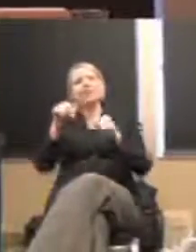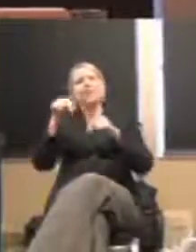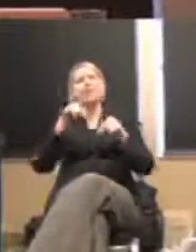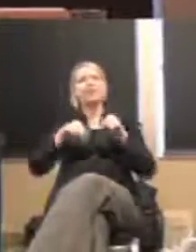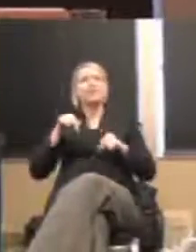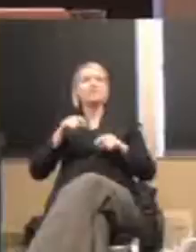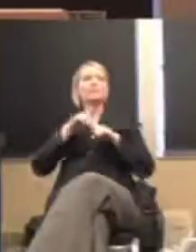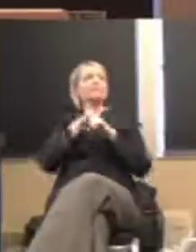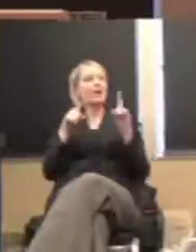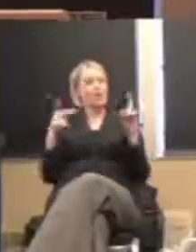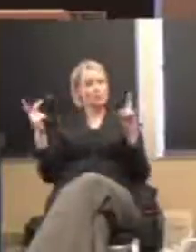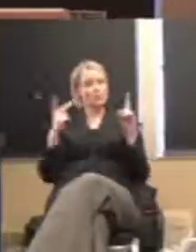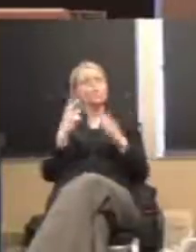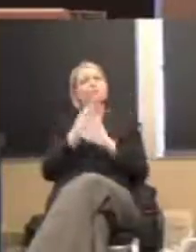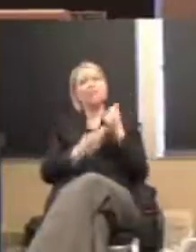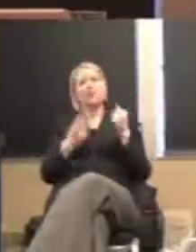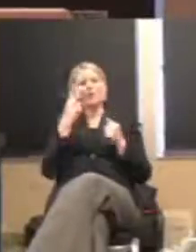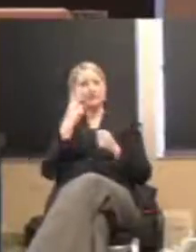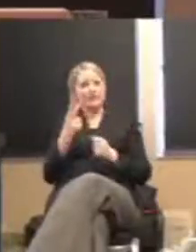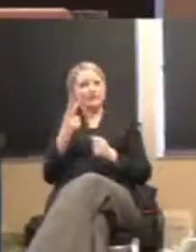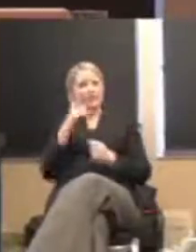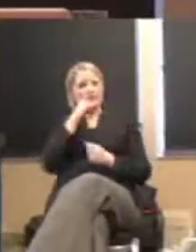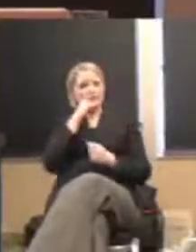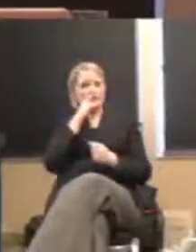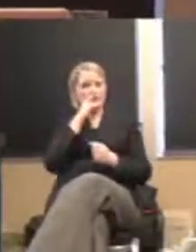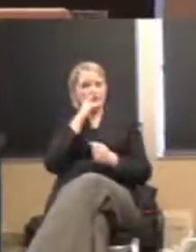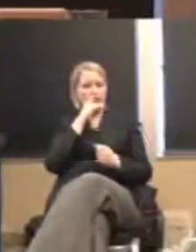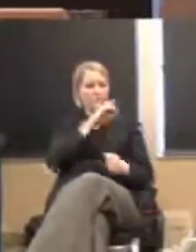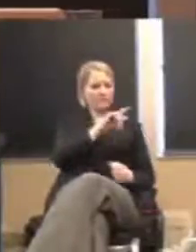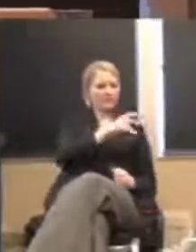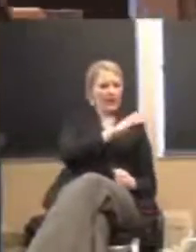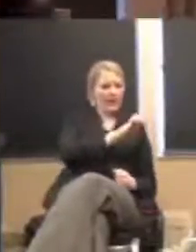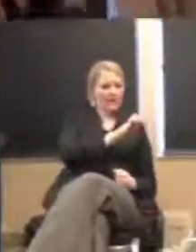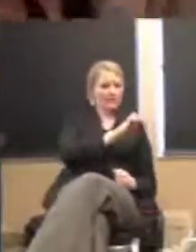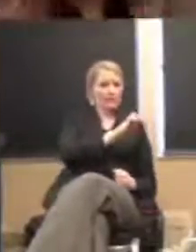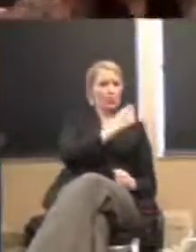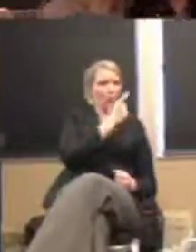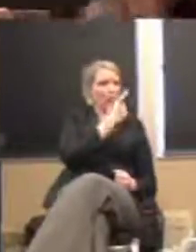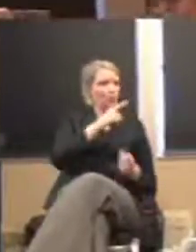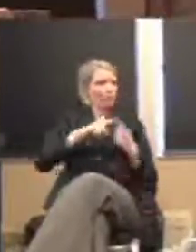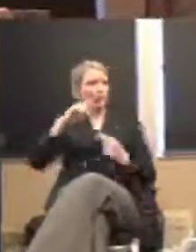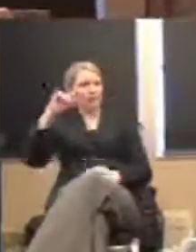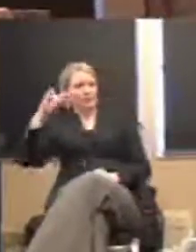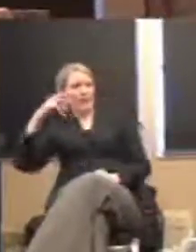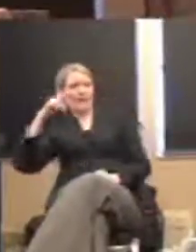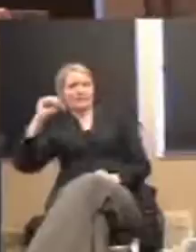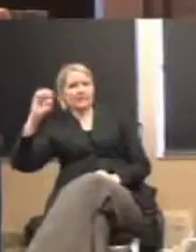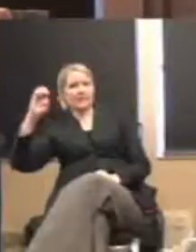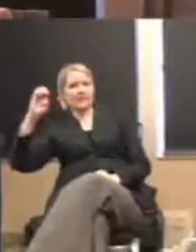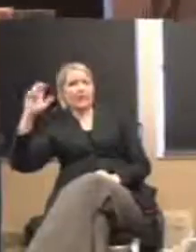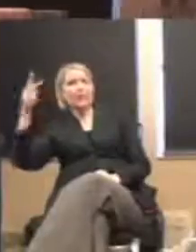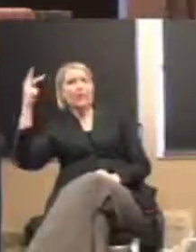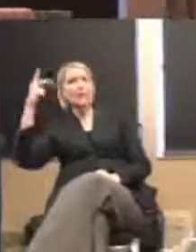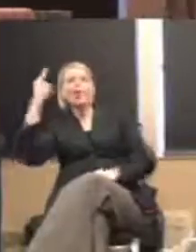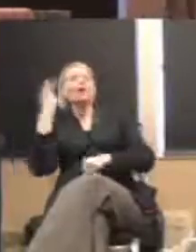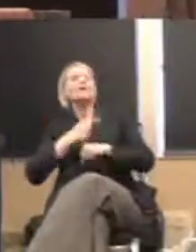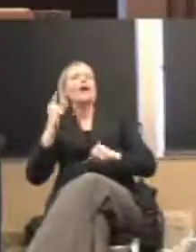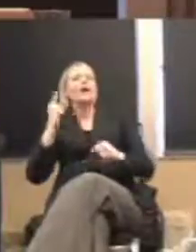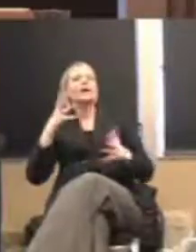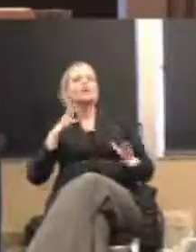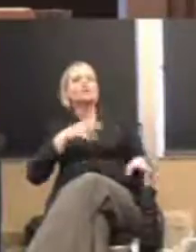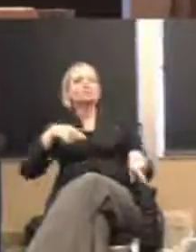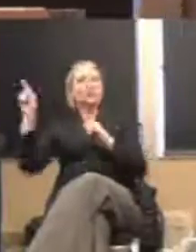have both seen kids go from phase 1 to phase 3 in a day. Because they already